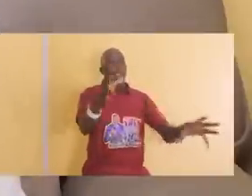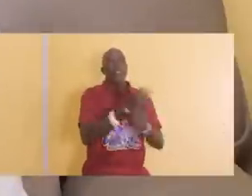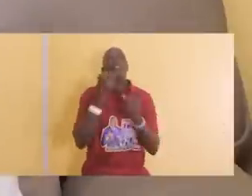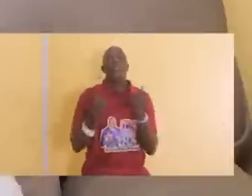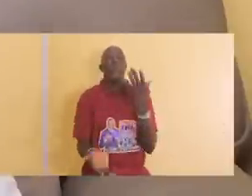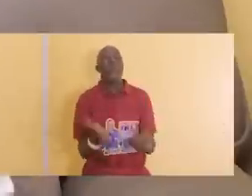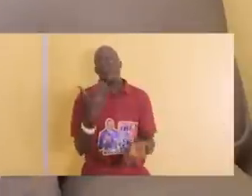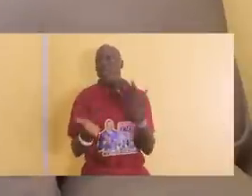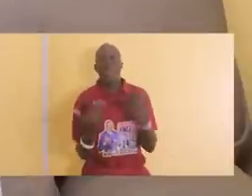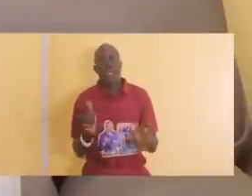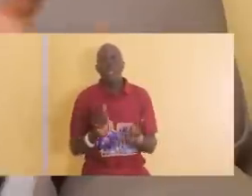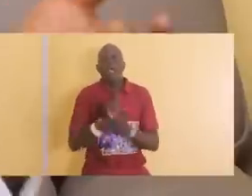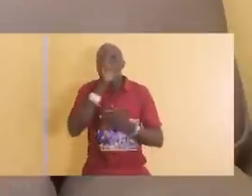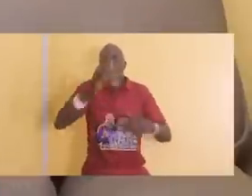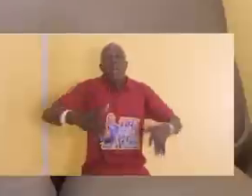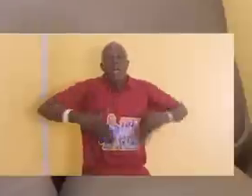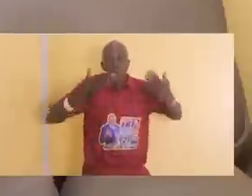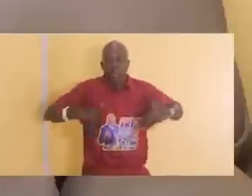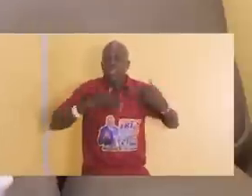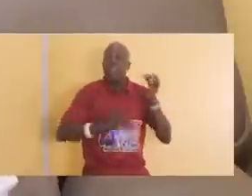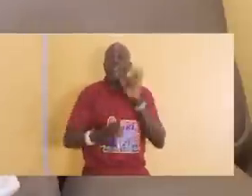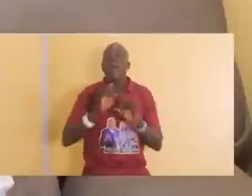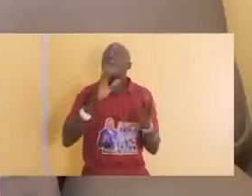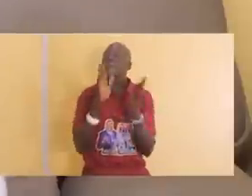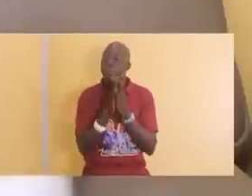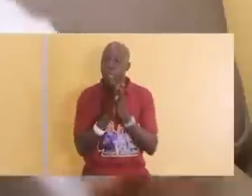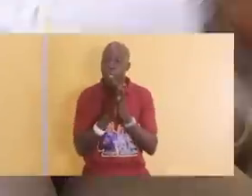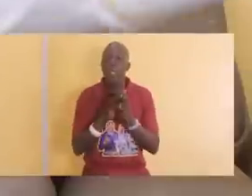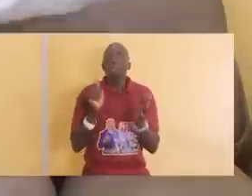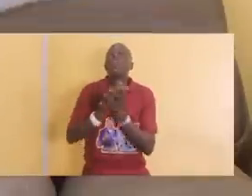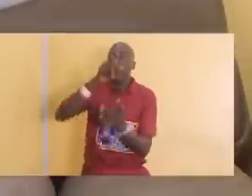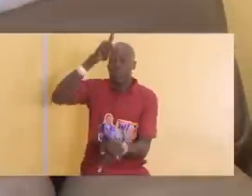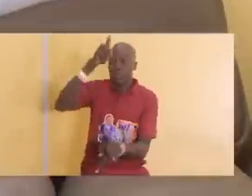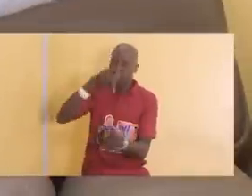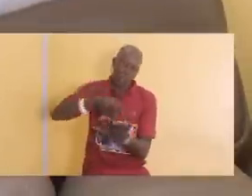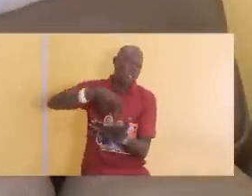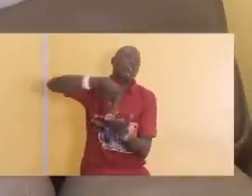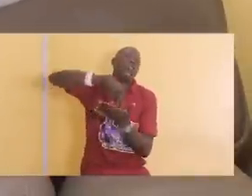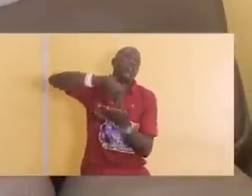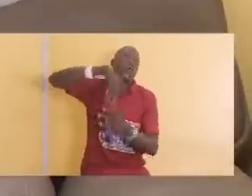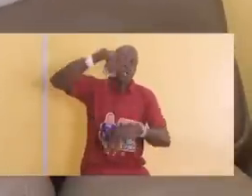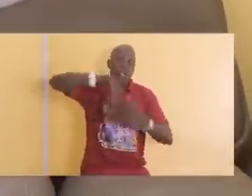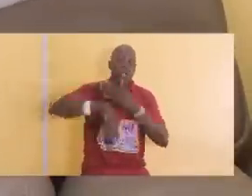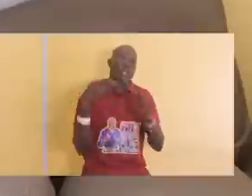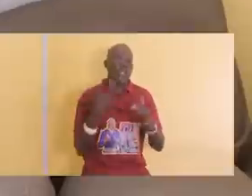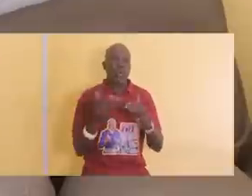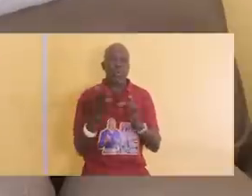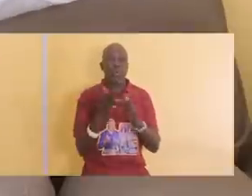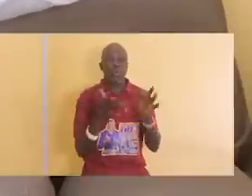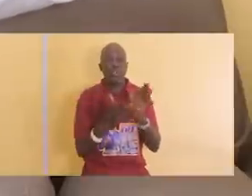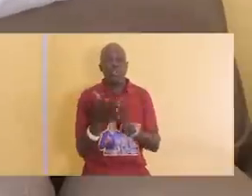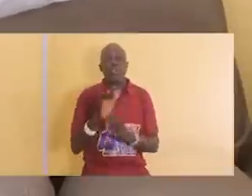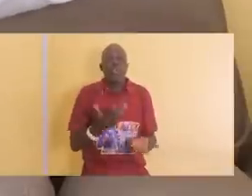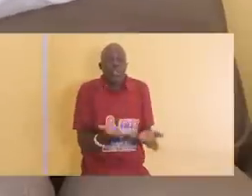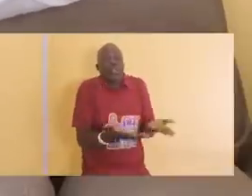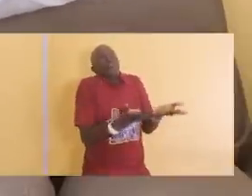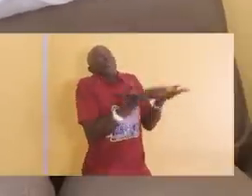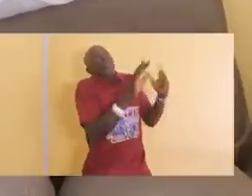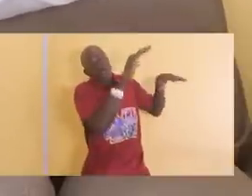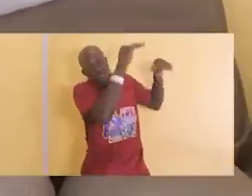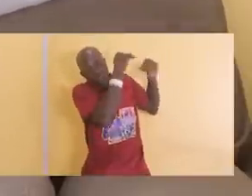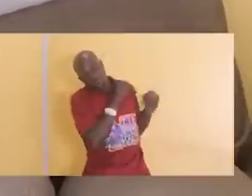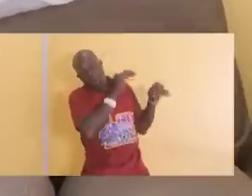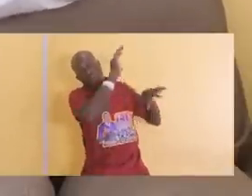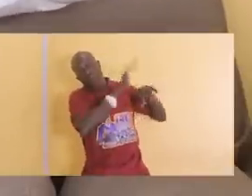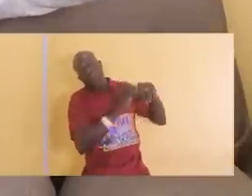bayi inu me adu to ba le gbadu I'll be happy if you can pray. You just stand on your feet in the name of Jesus. Eru awon agba